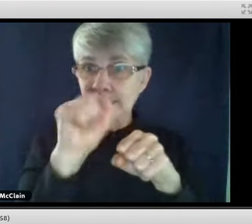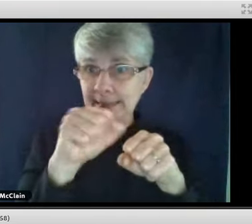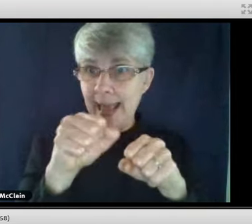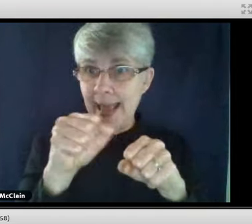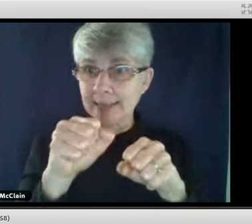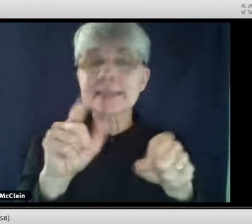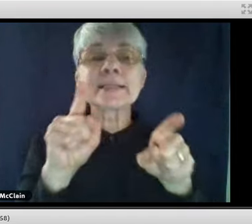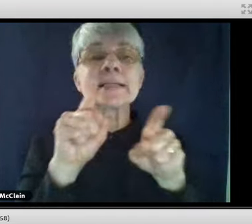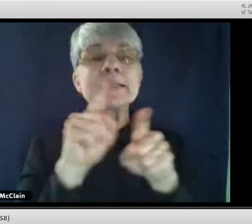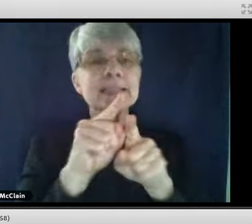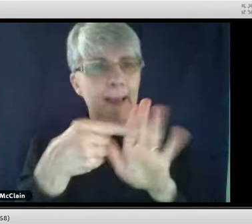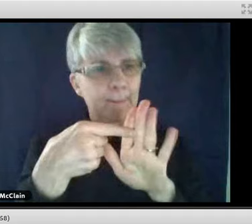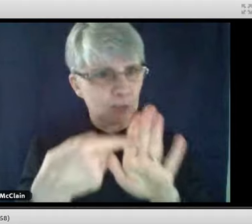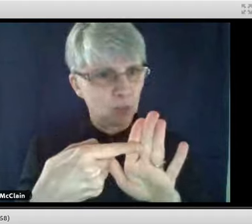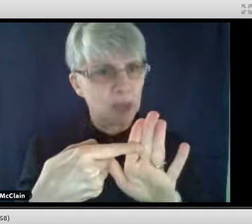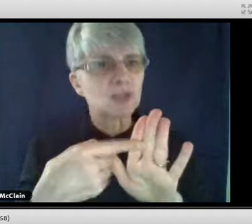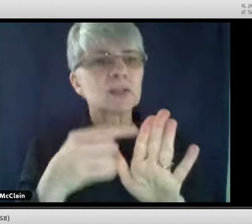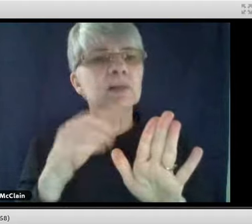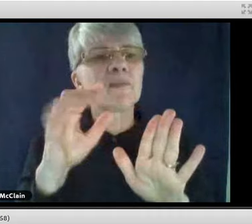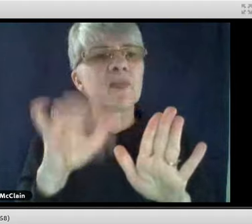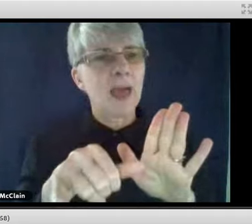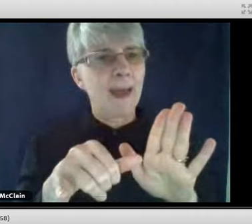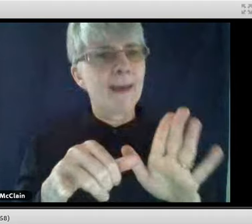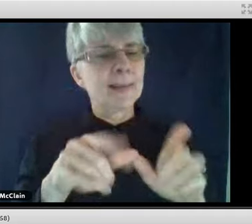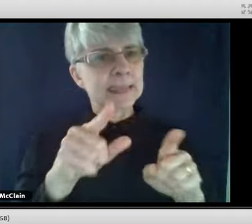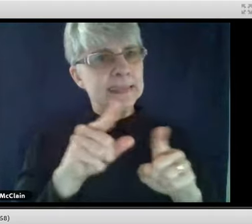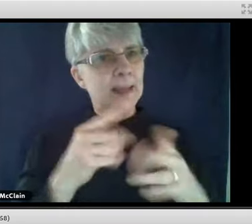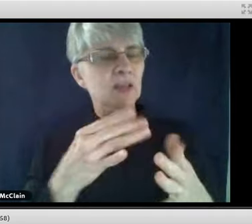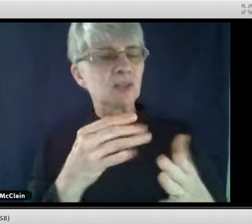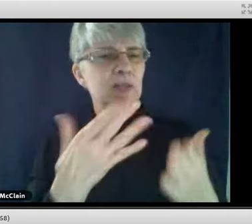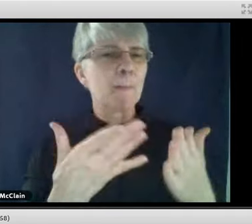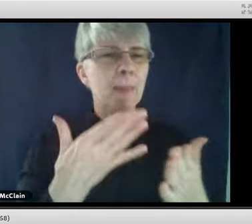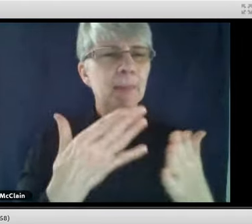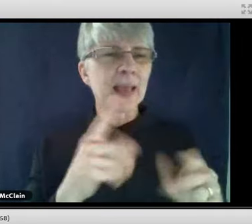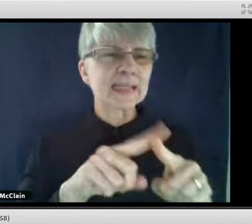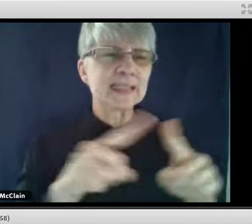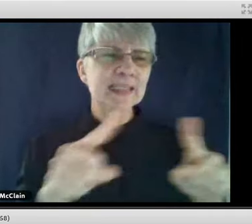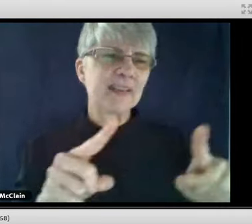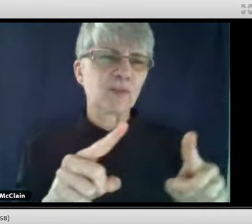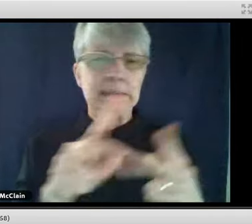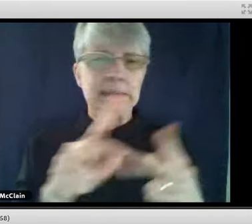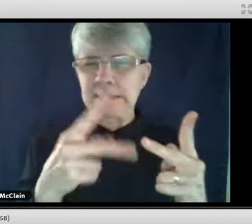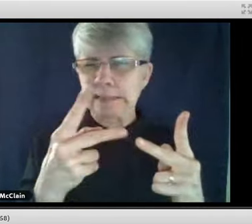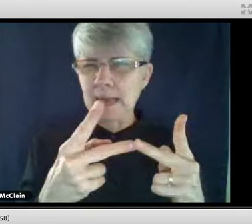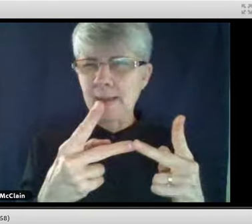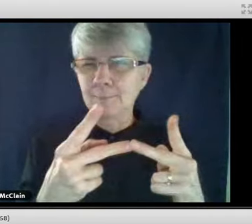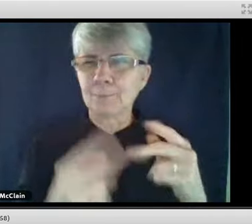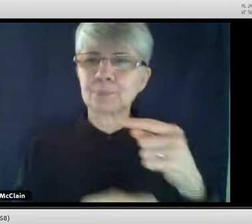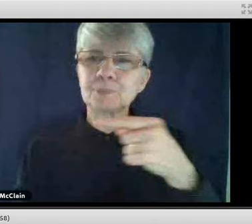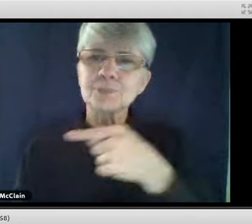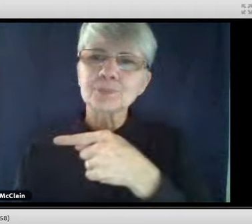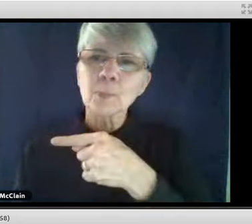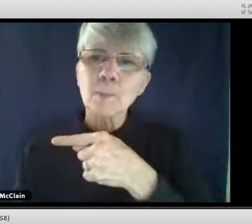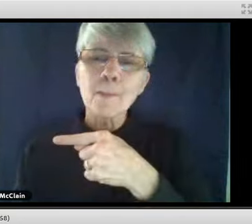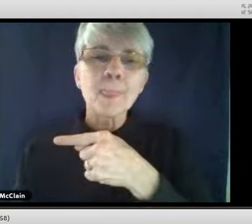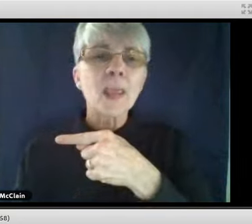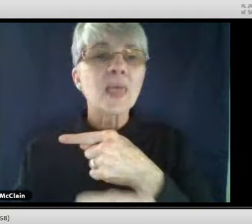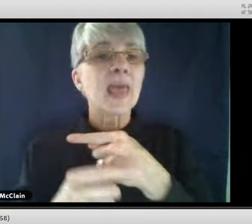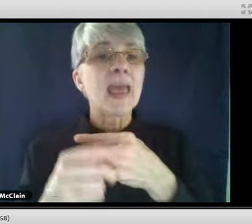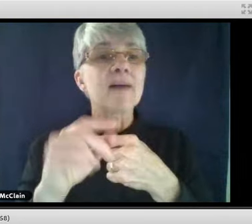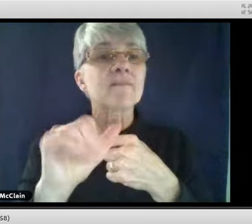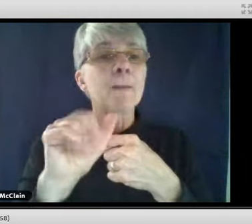same expression. Okay, if it is the same thing, just maybe like a different manifestation, for example. So they have here listed like